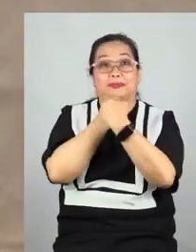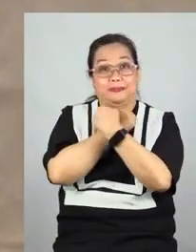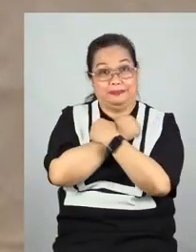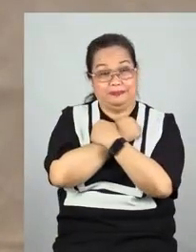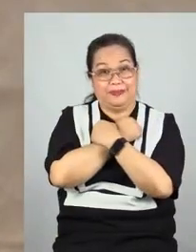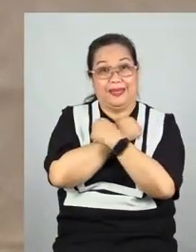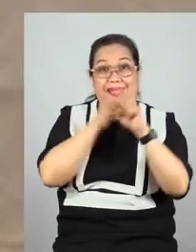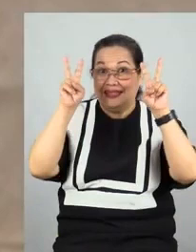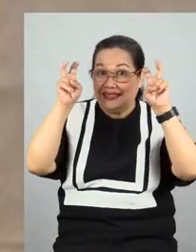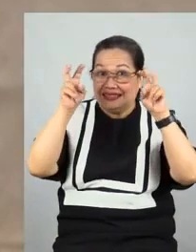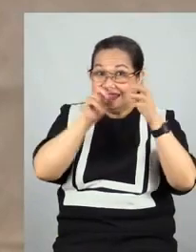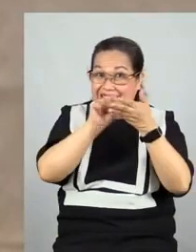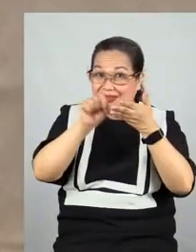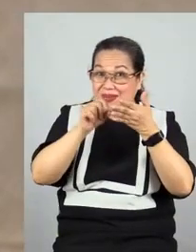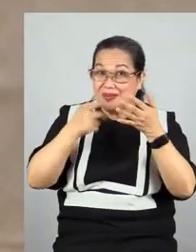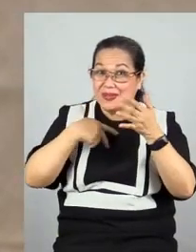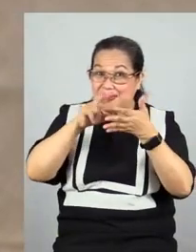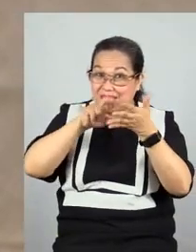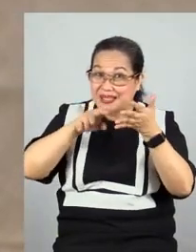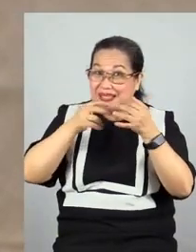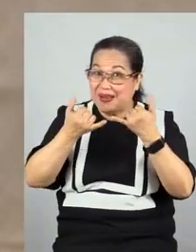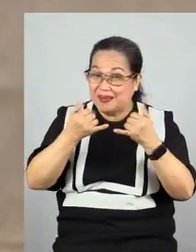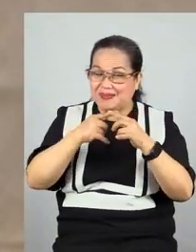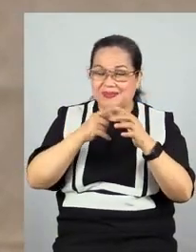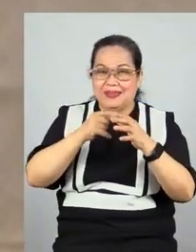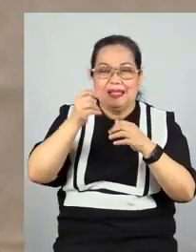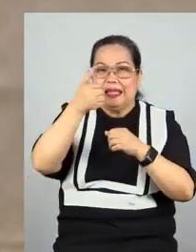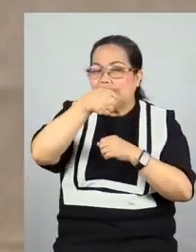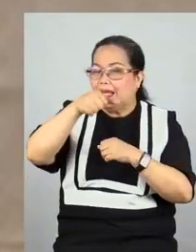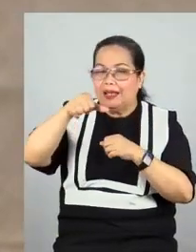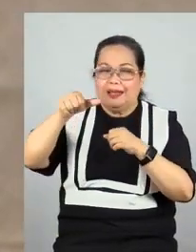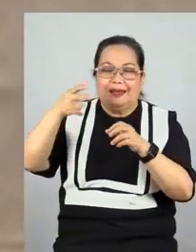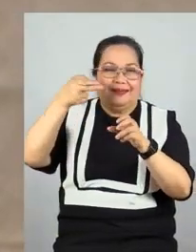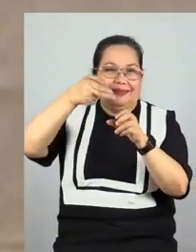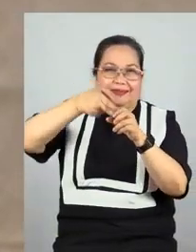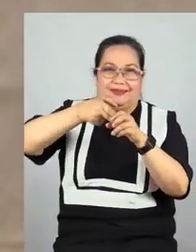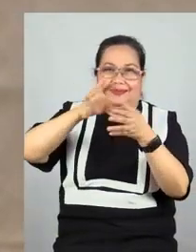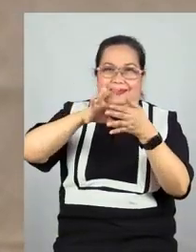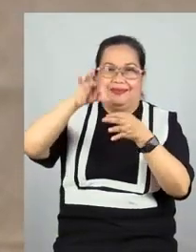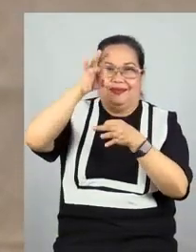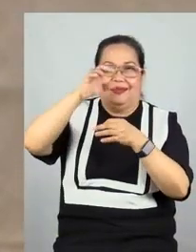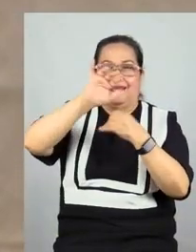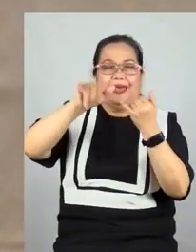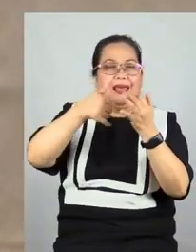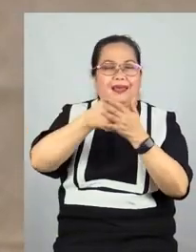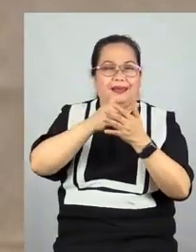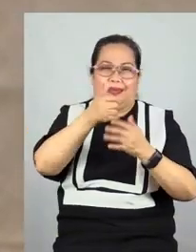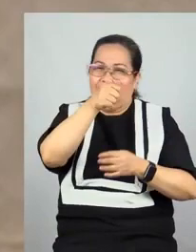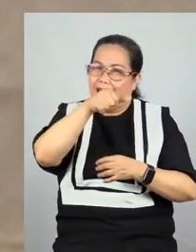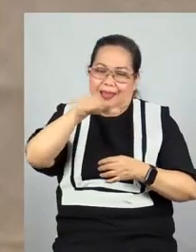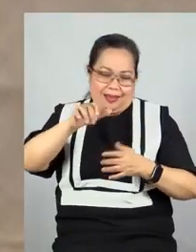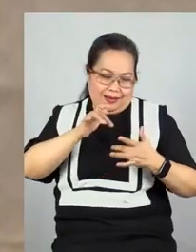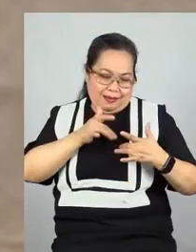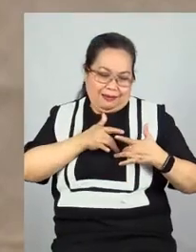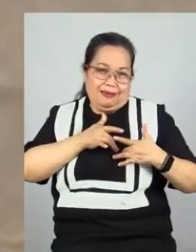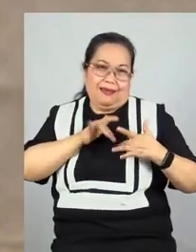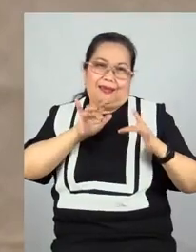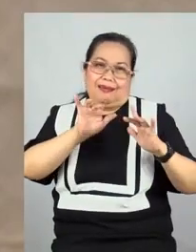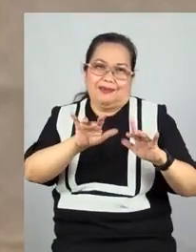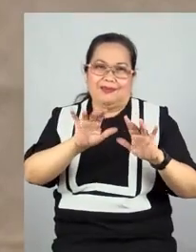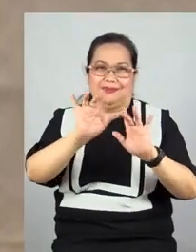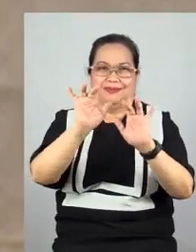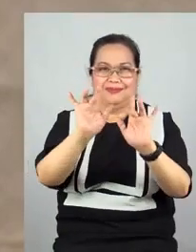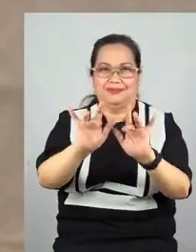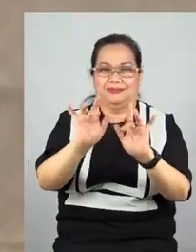any participation in the Spirit, any affection and sympathy. Ang daming any, So,